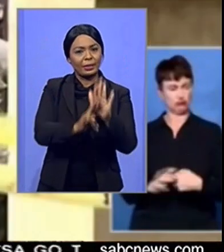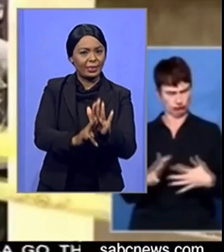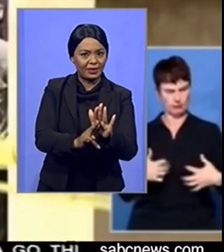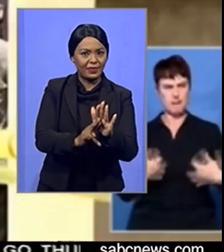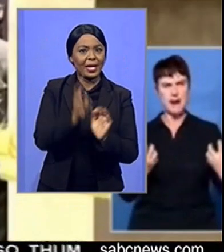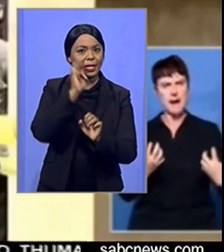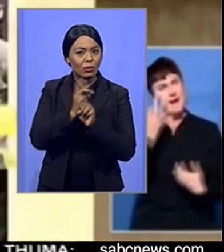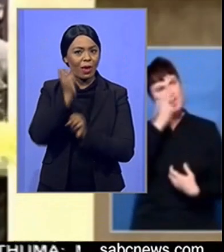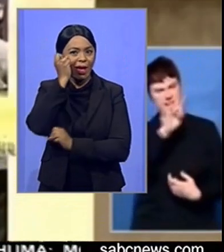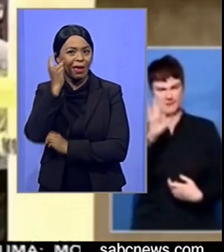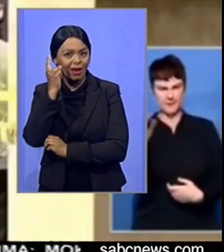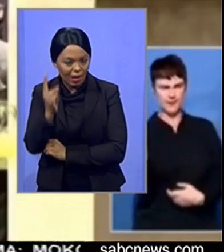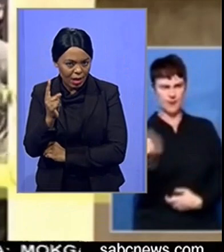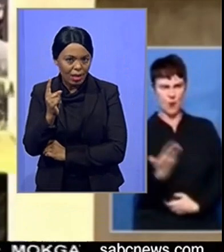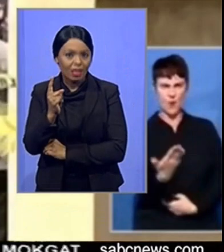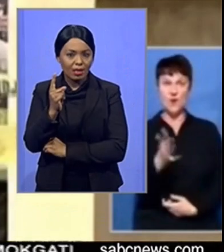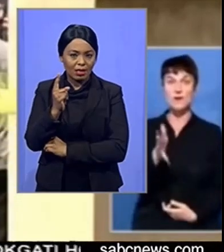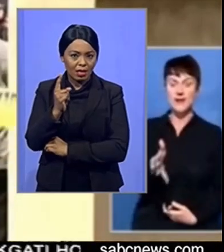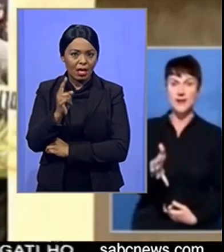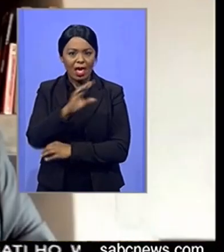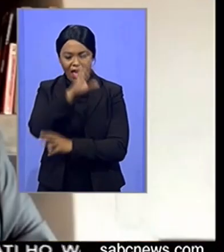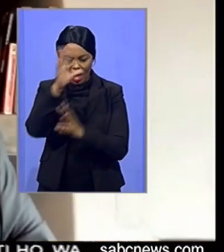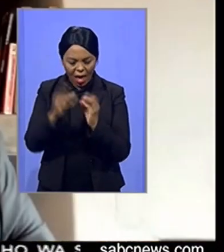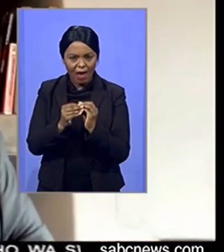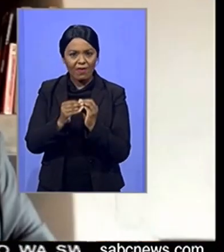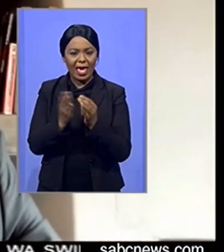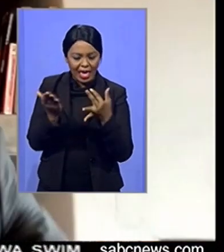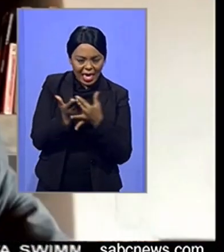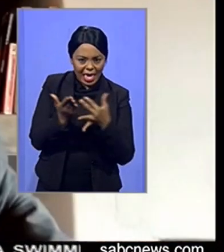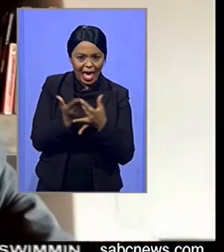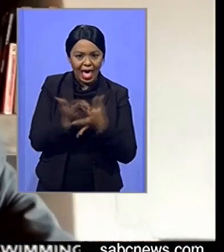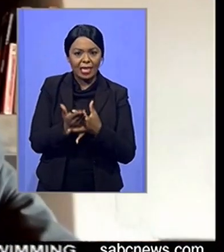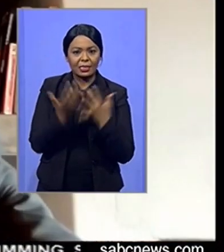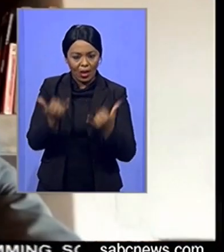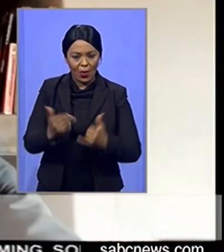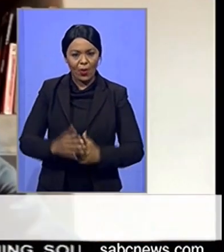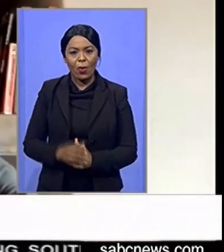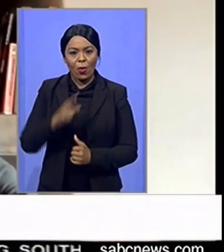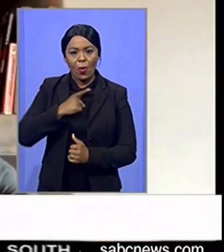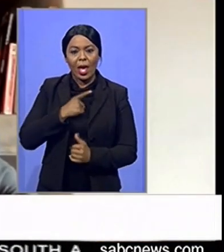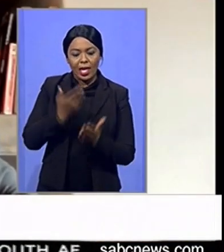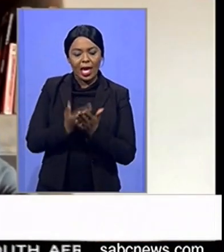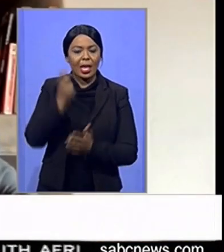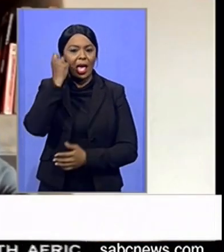familiarize themselves with the entire record and what has transpired thus far so that they can